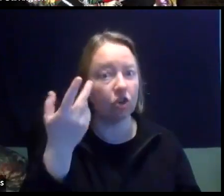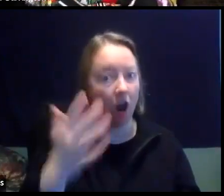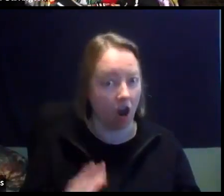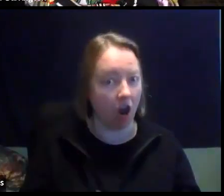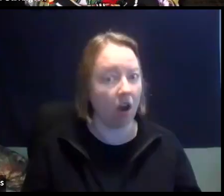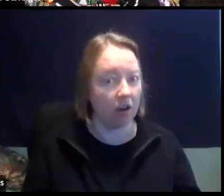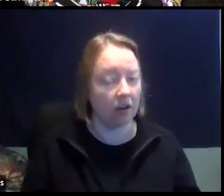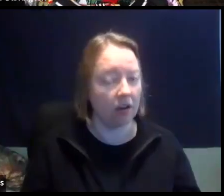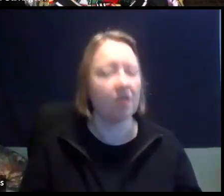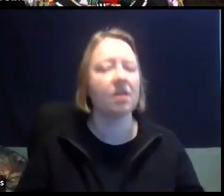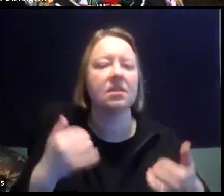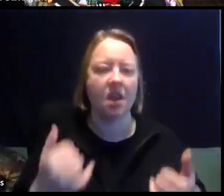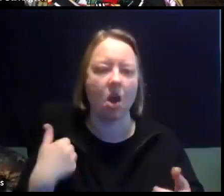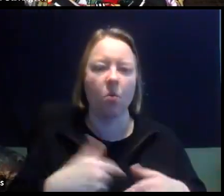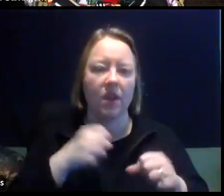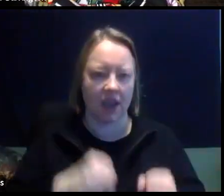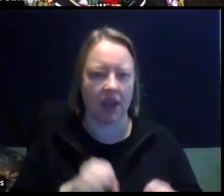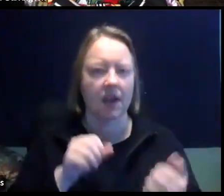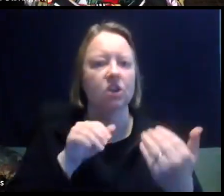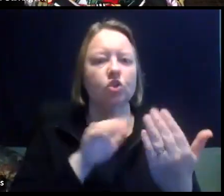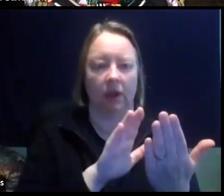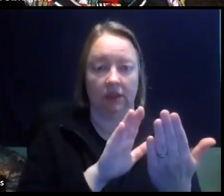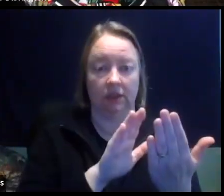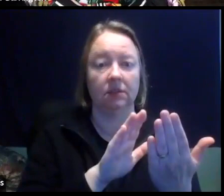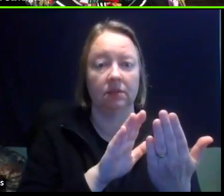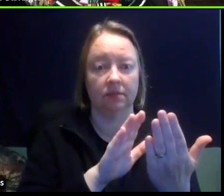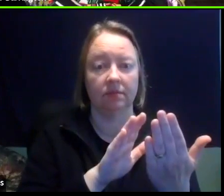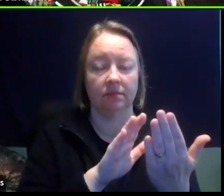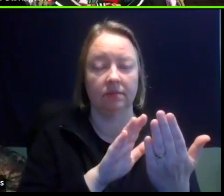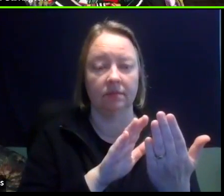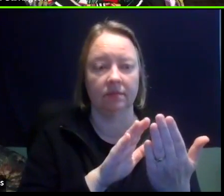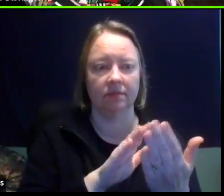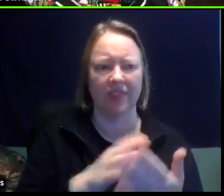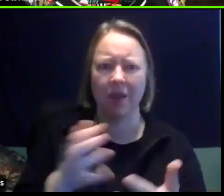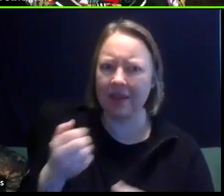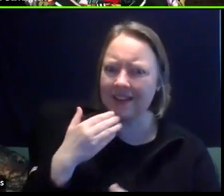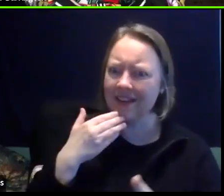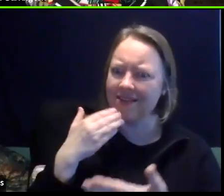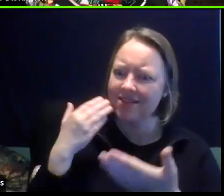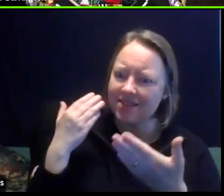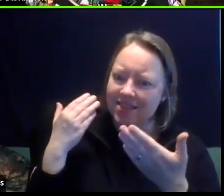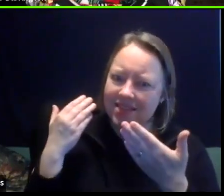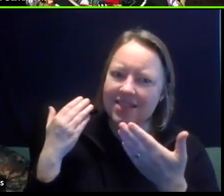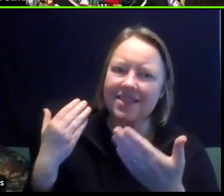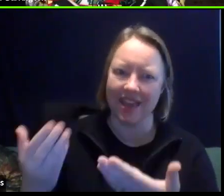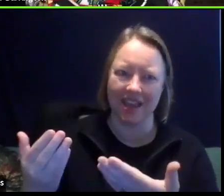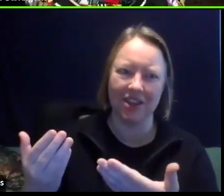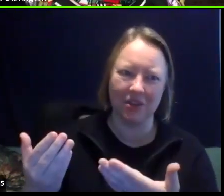position to address it. I want to say thank you